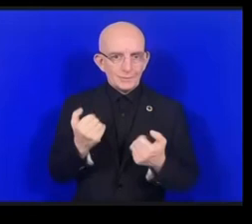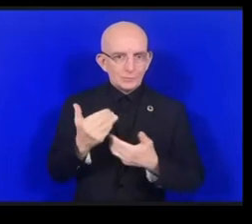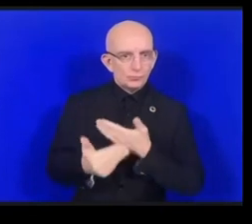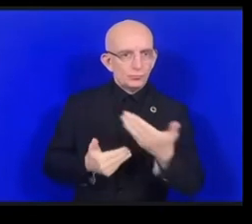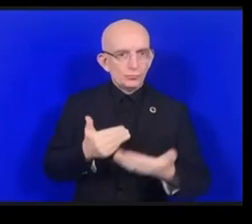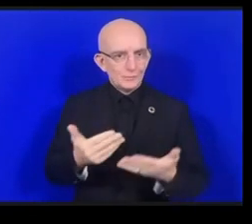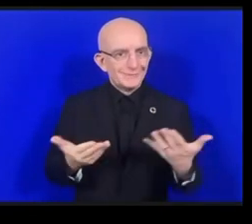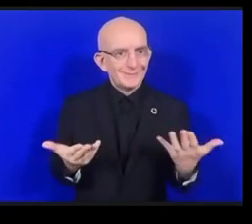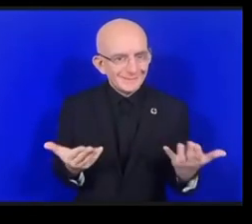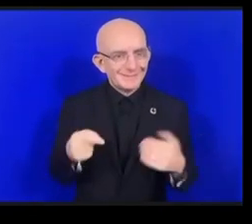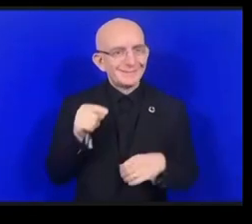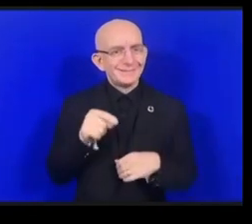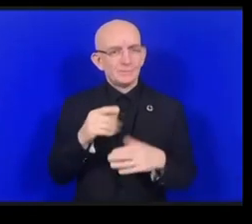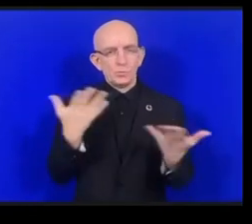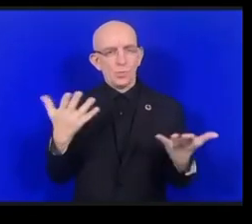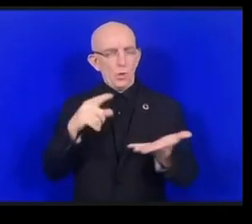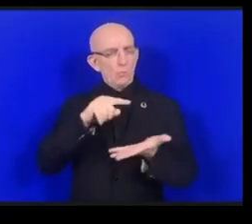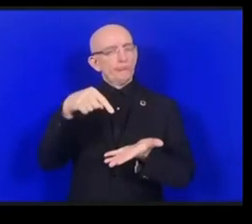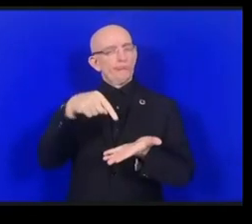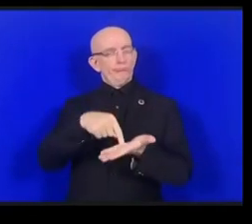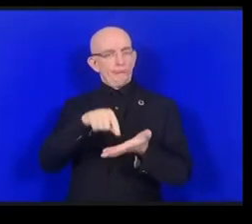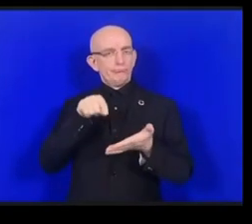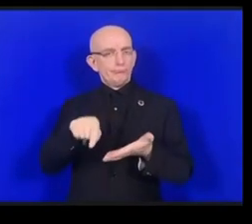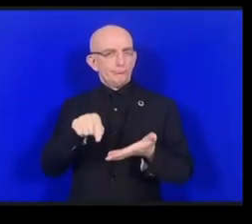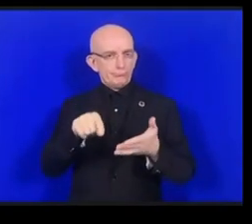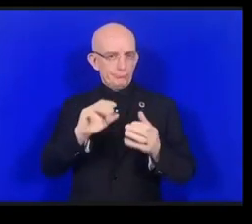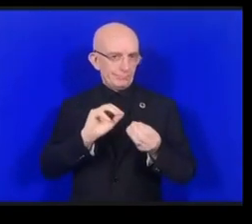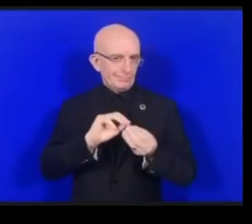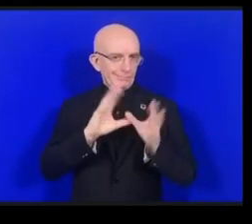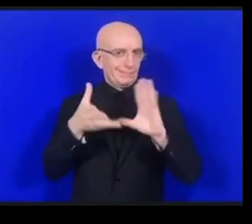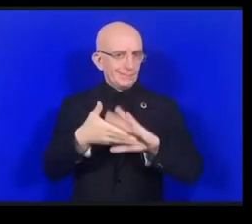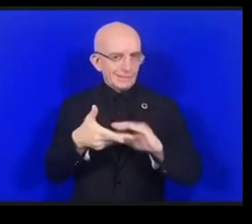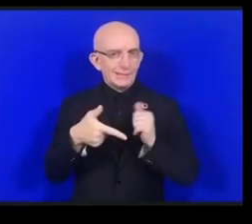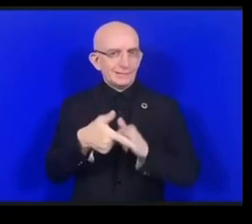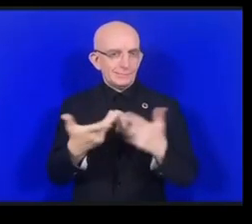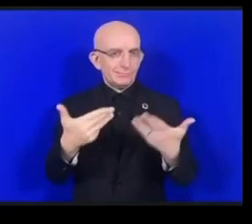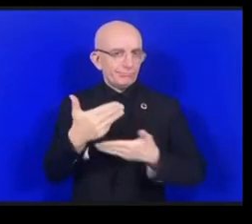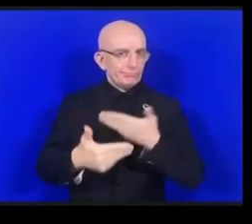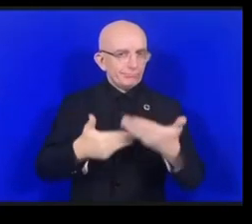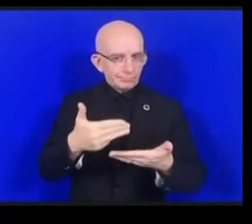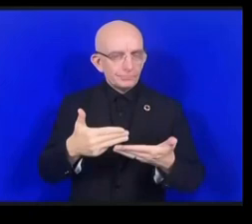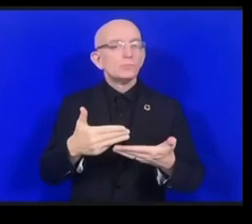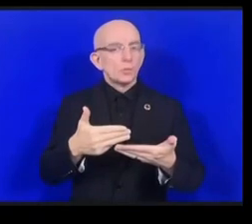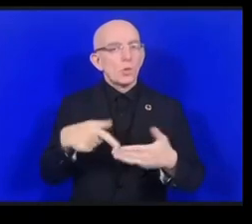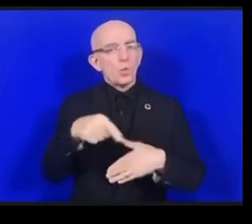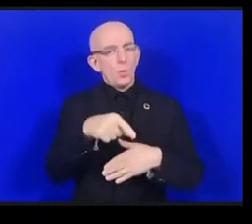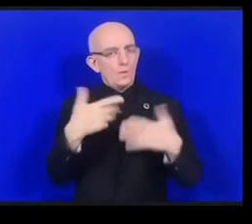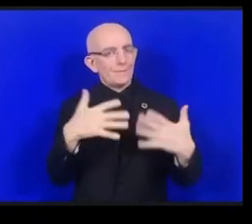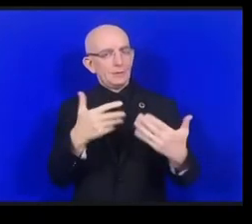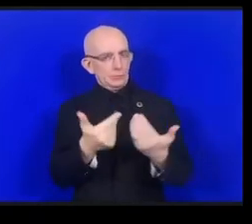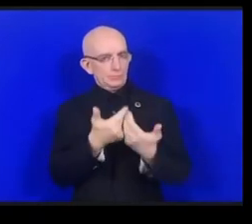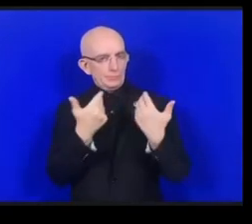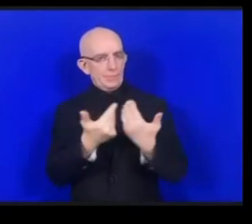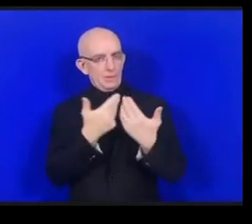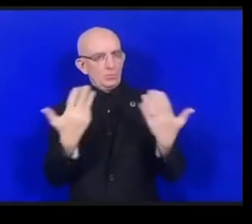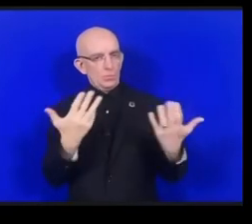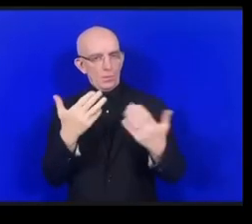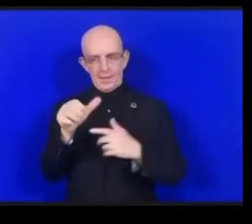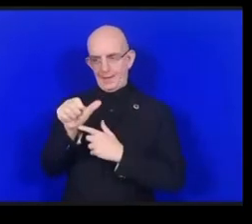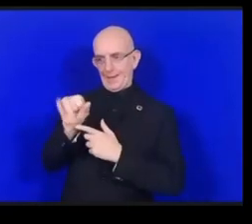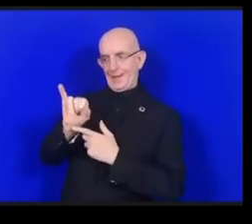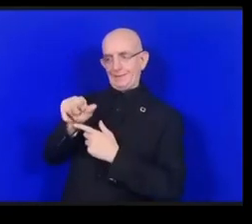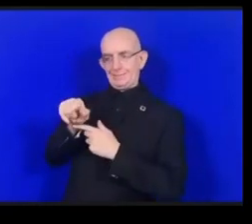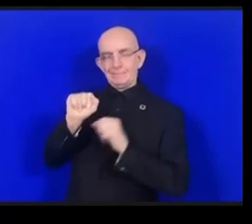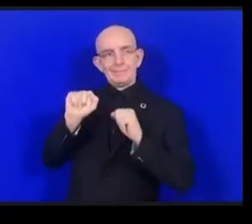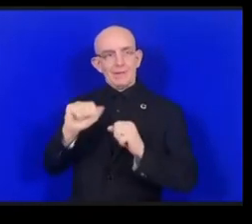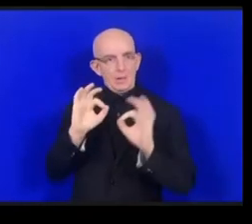beneficial but also maybe it's not so beneficial uh let me now go to aidia who is here